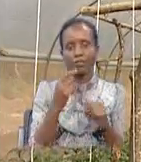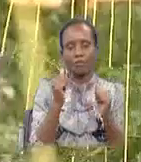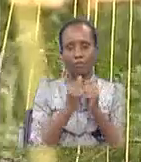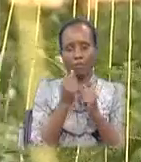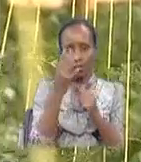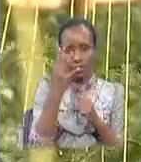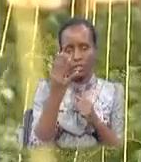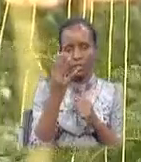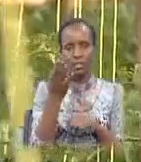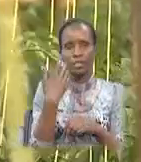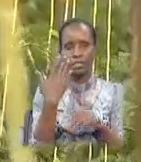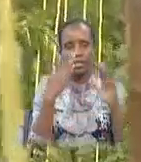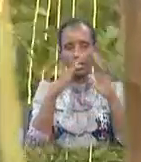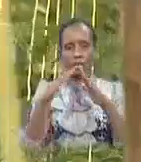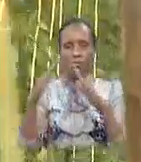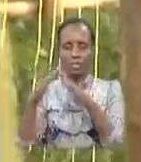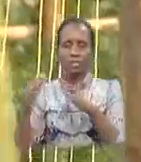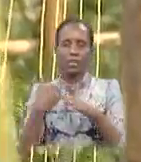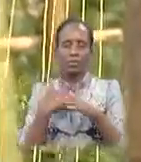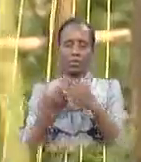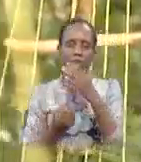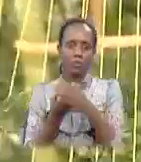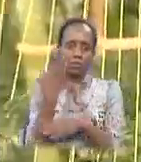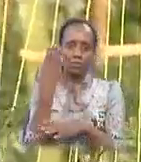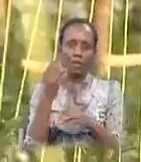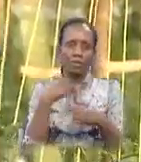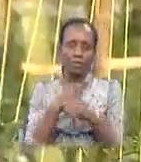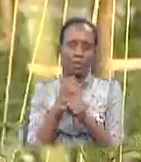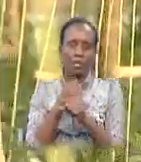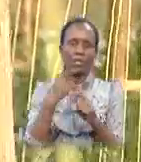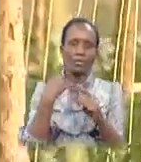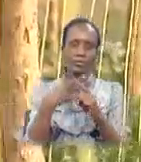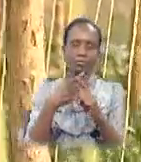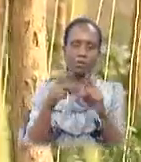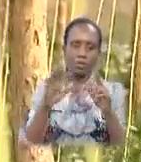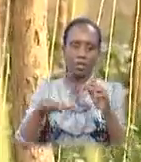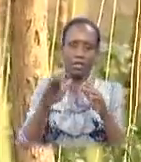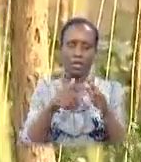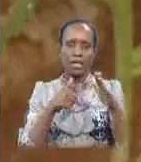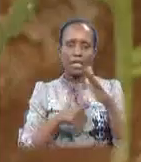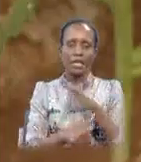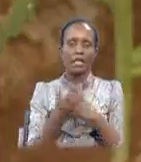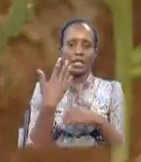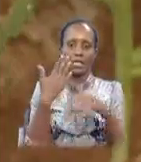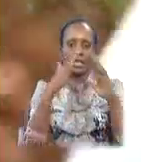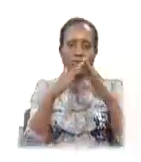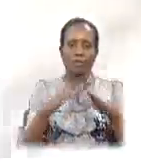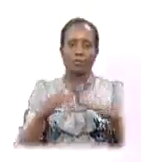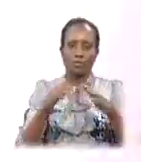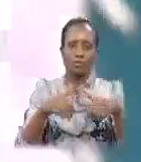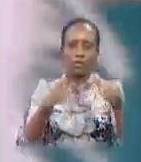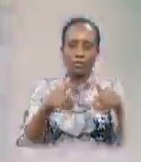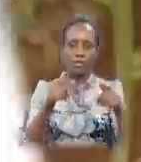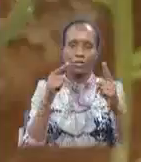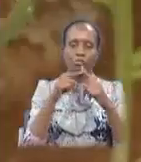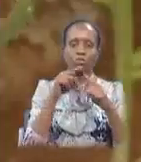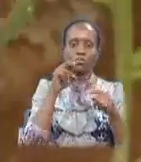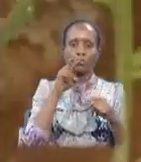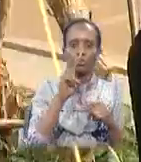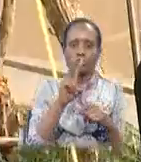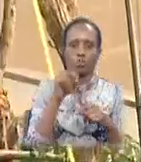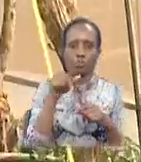114 greenhouses have been installed, bringing the total area under greenhouse farming to